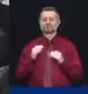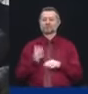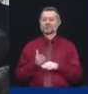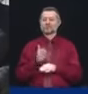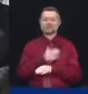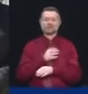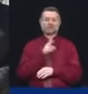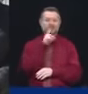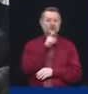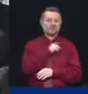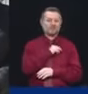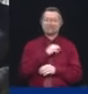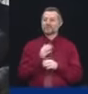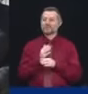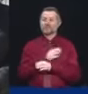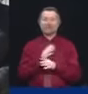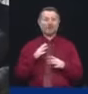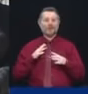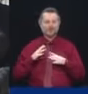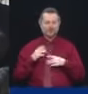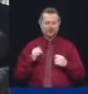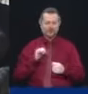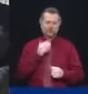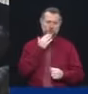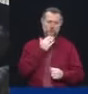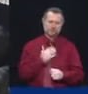before the holidays, which is good news.